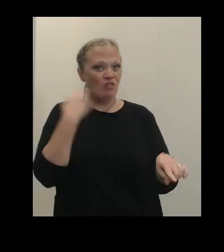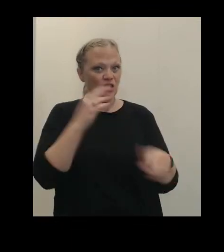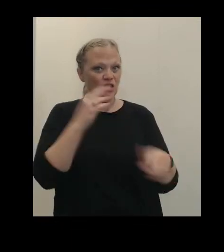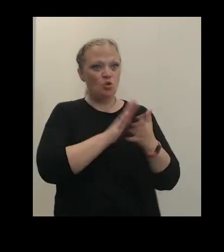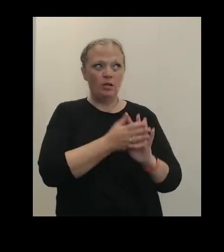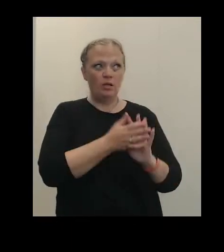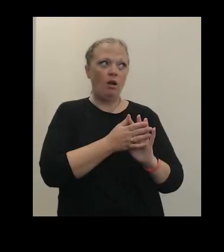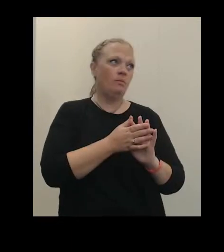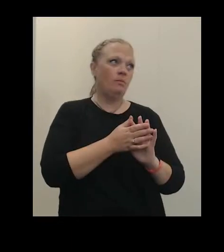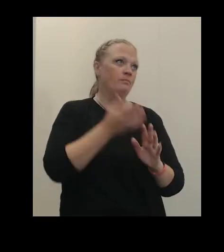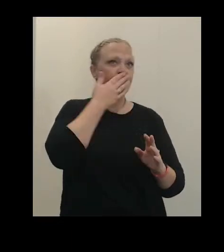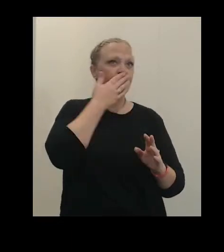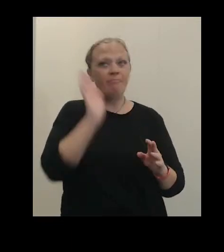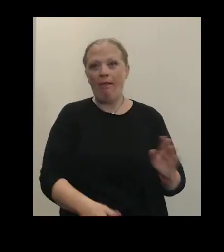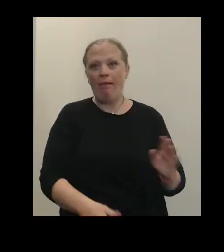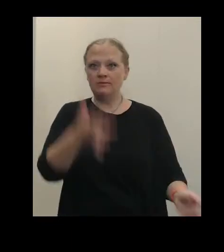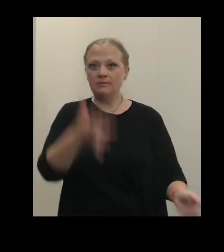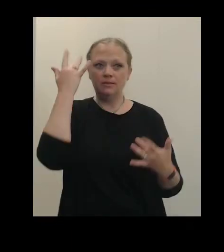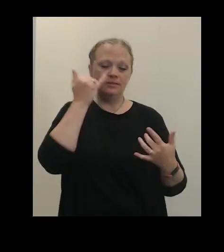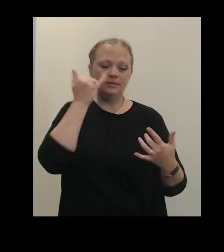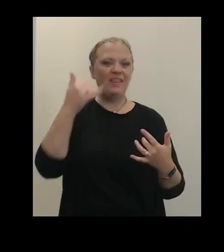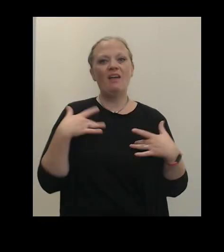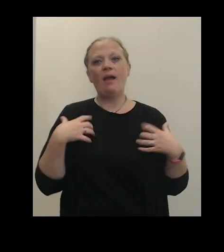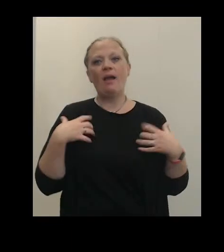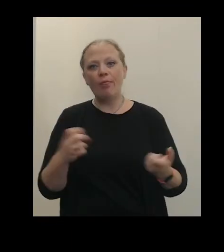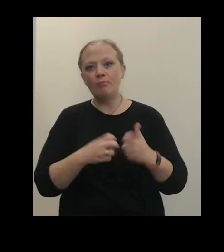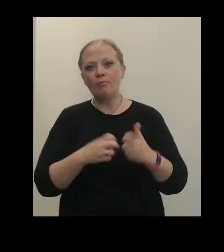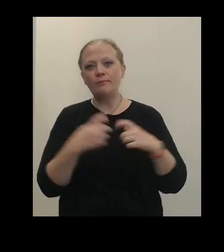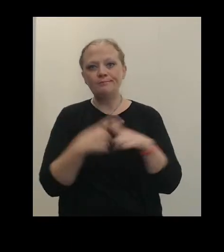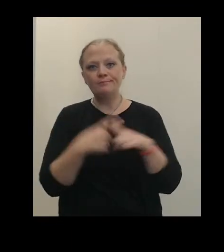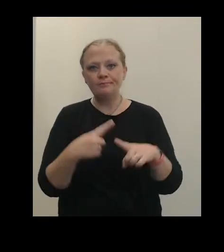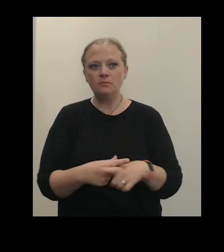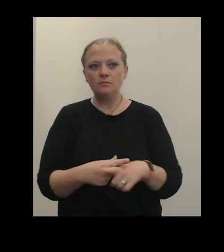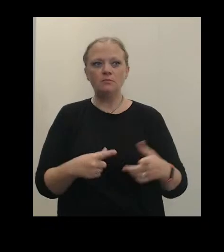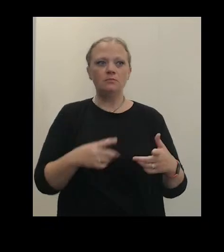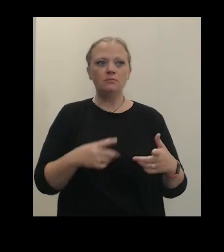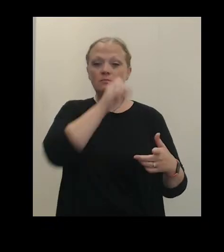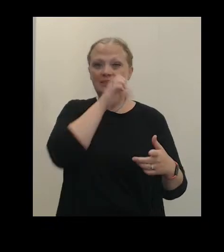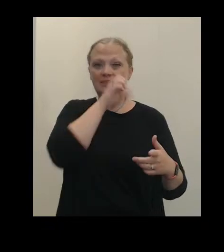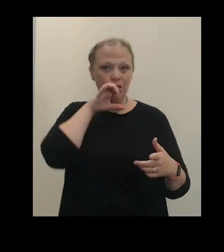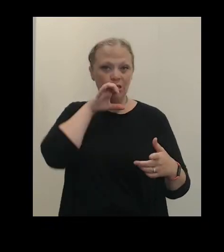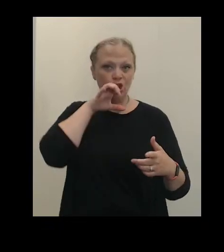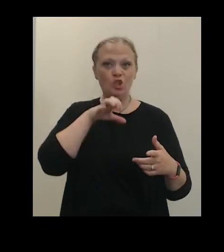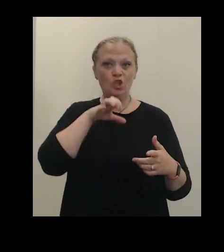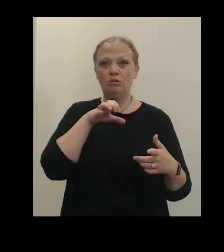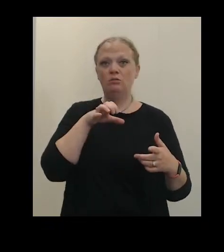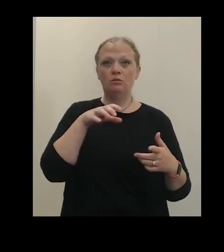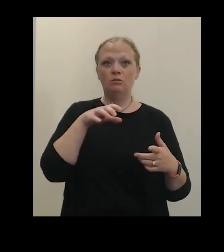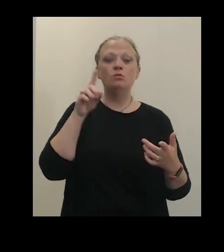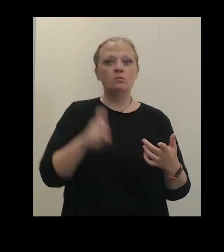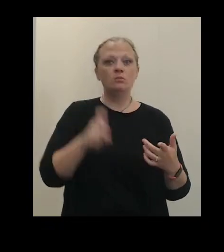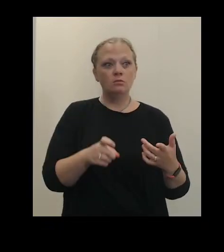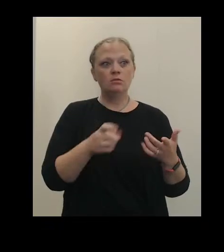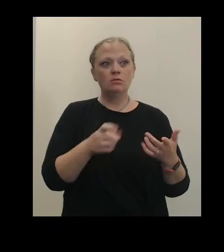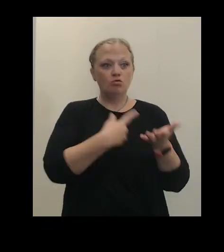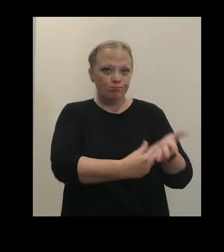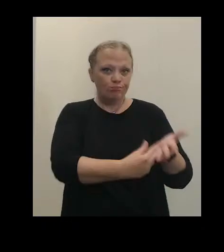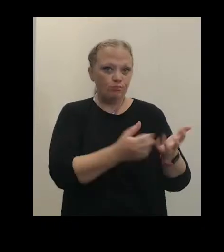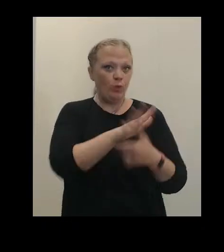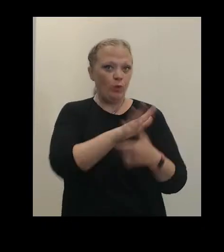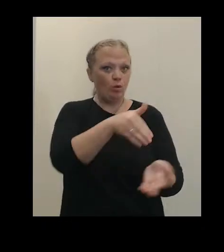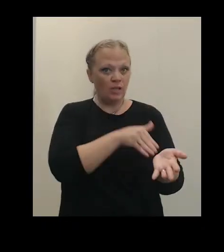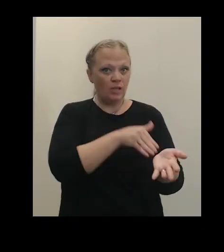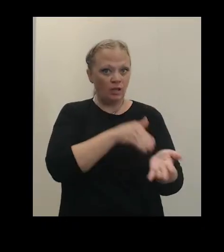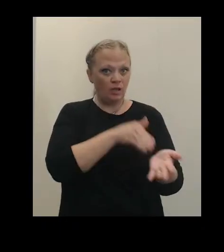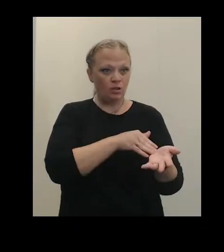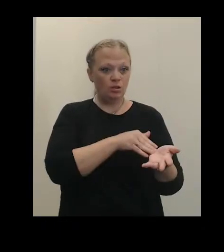becoming very ill, where they have a comorbidity or they're a senior, you should talk to your healthcare provider about